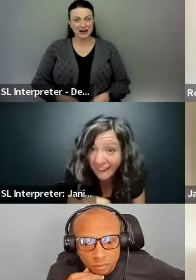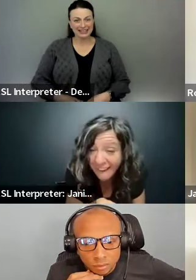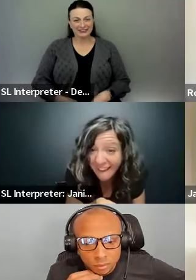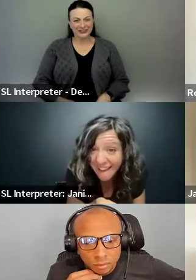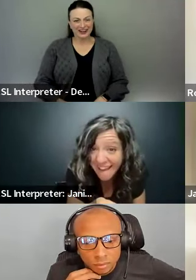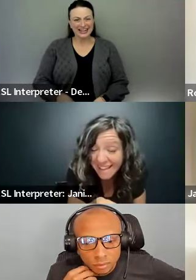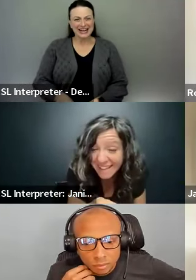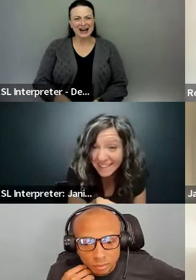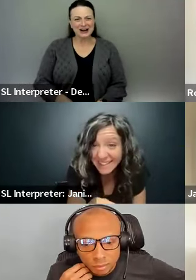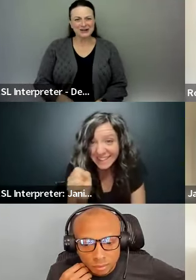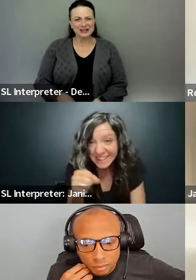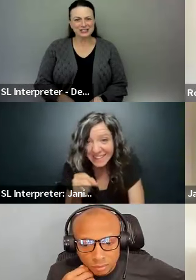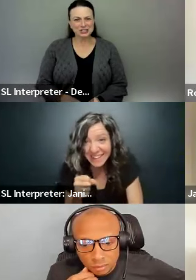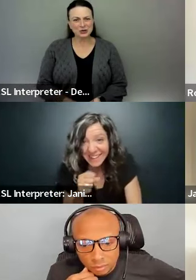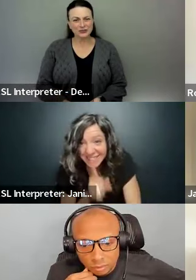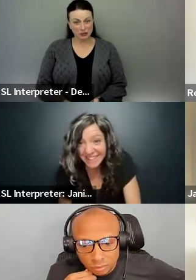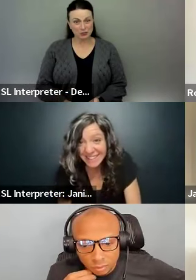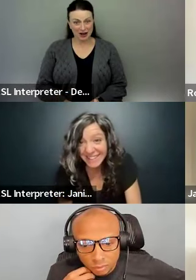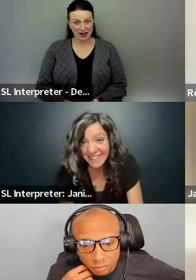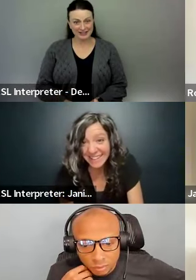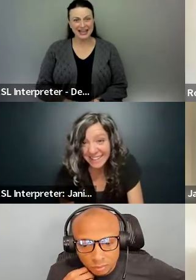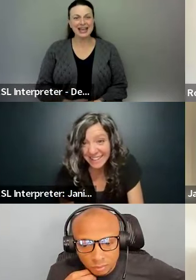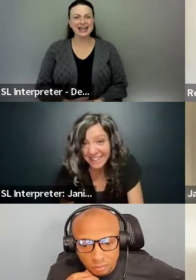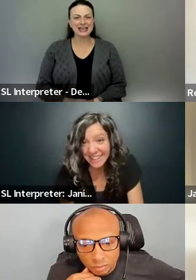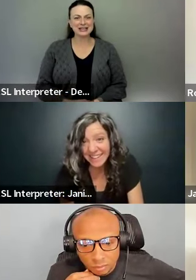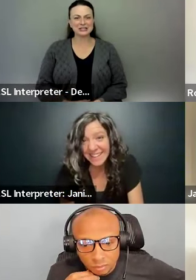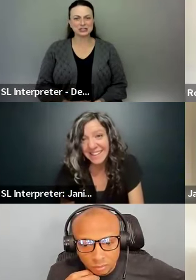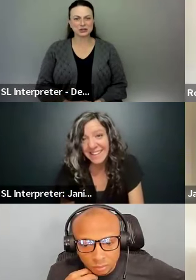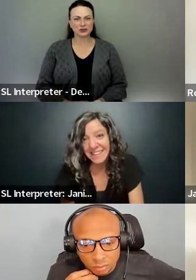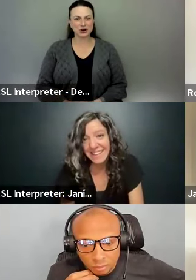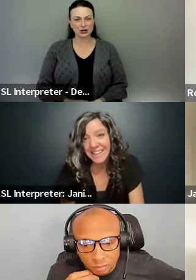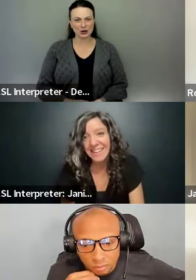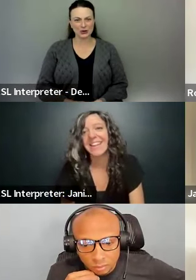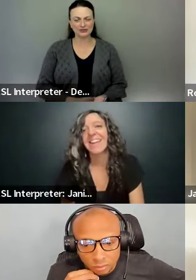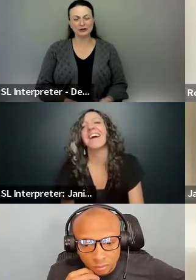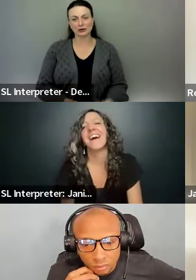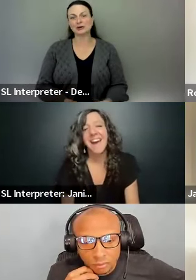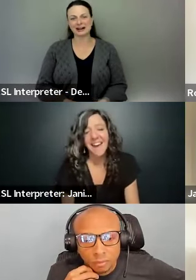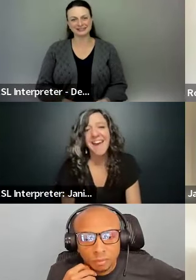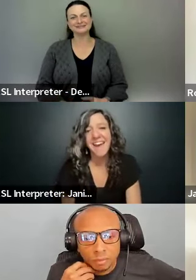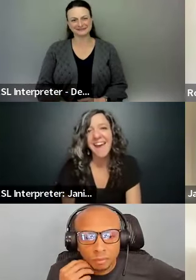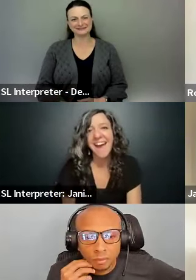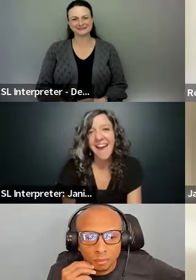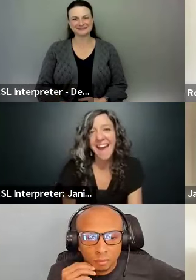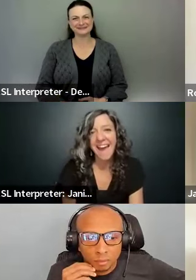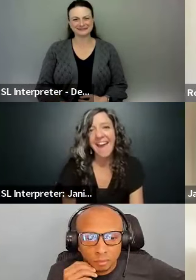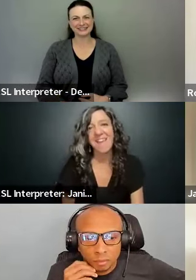Oh. 4. 2 for KubeCon and 2 for ArgoCon.